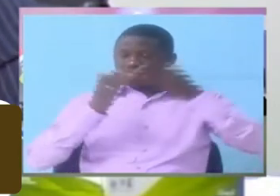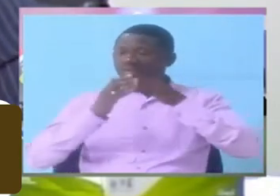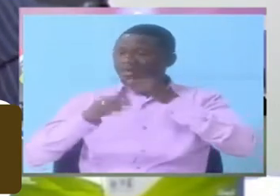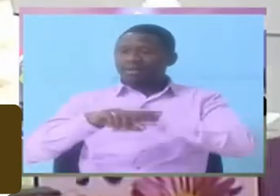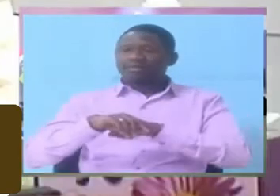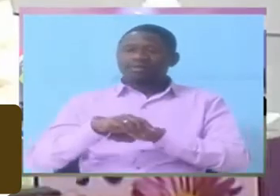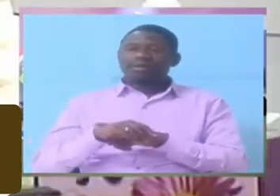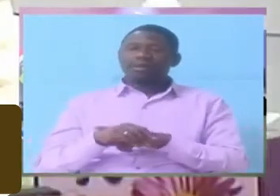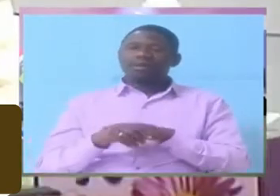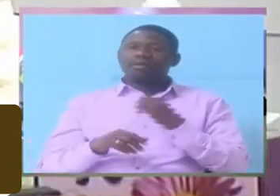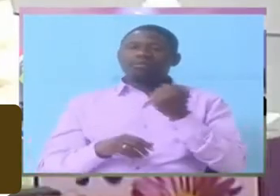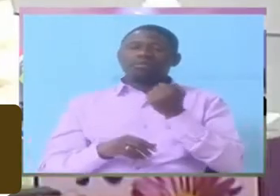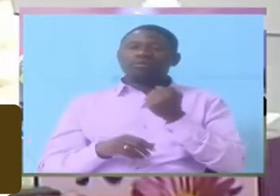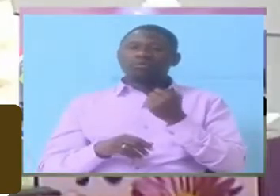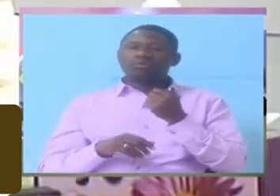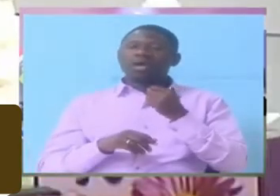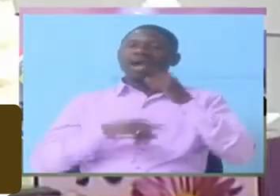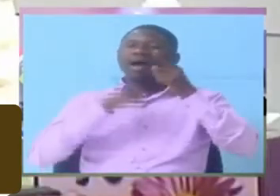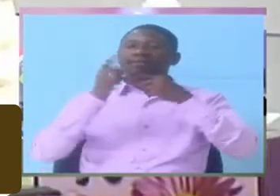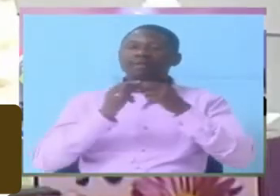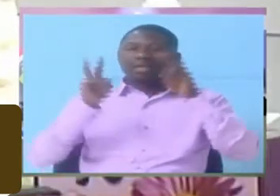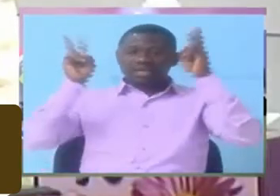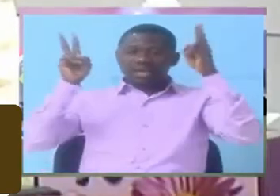Jammeh's departure that I instructed I.